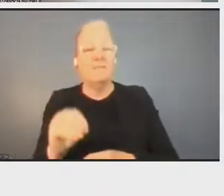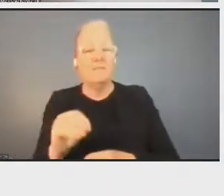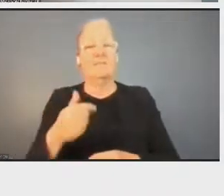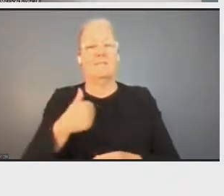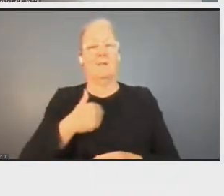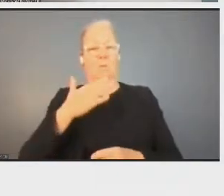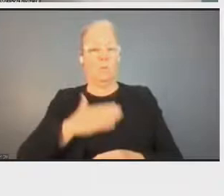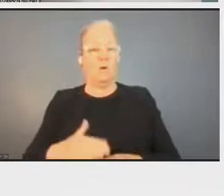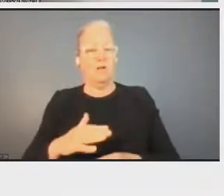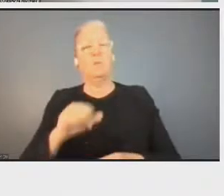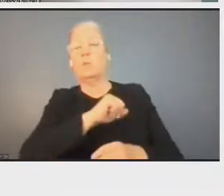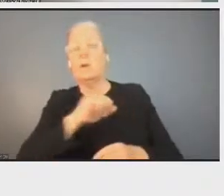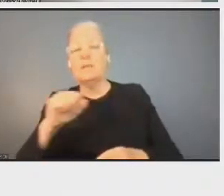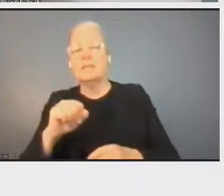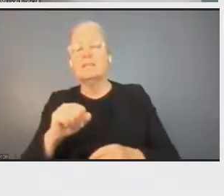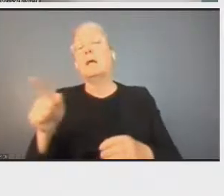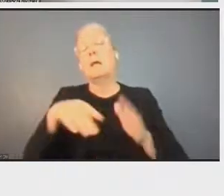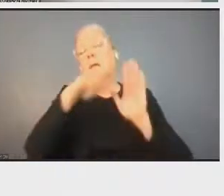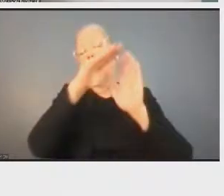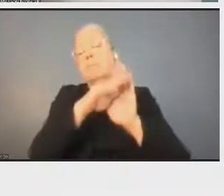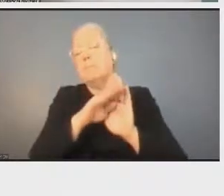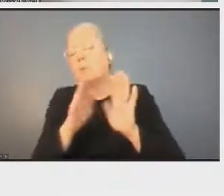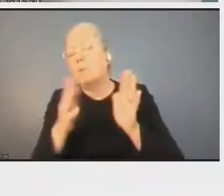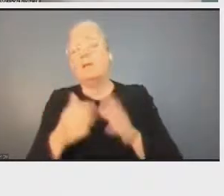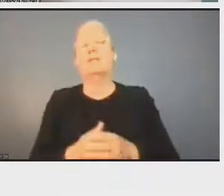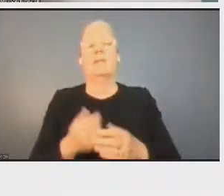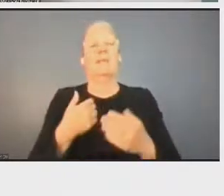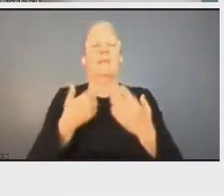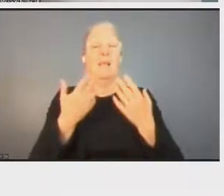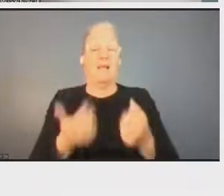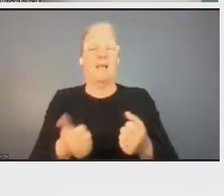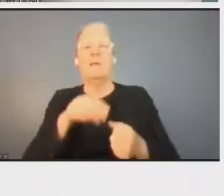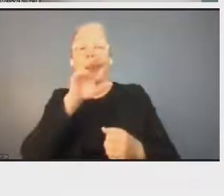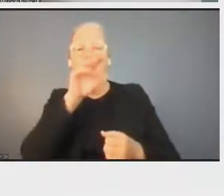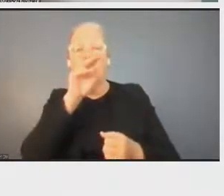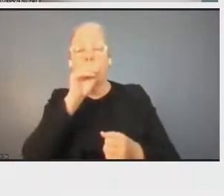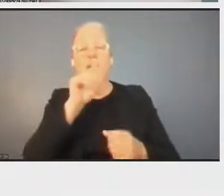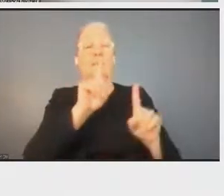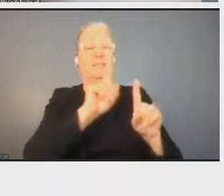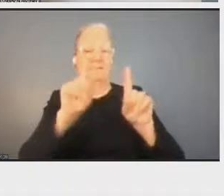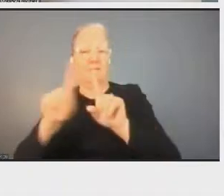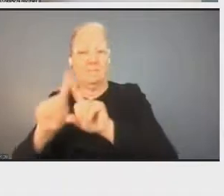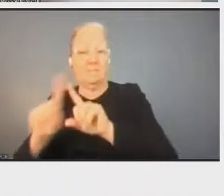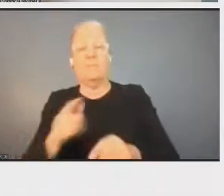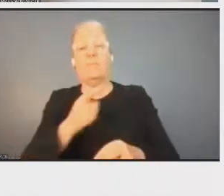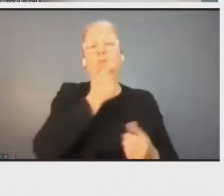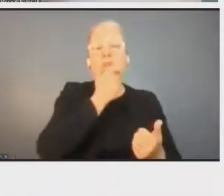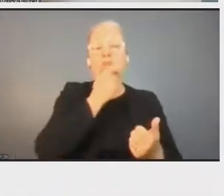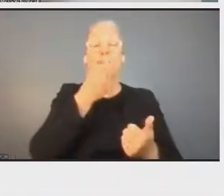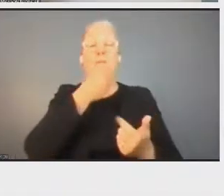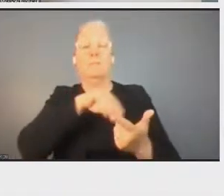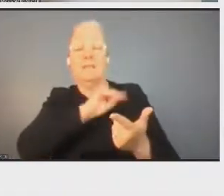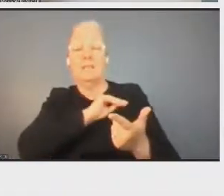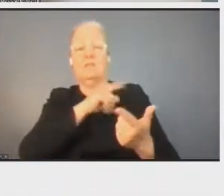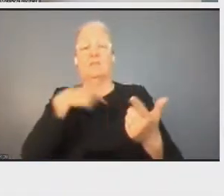through some logistics. We will have interpretation in the following languages: English, Spanish,